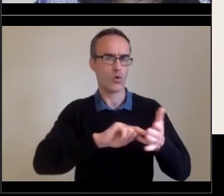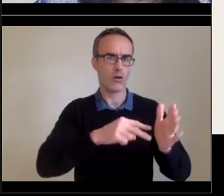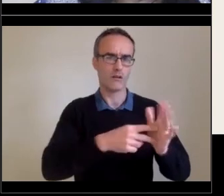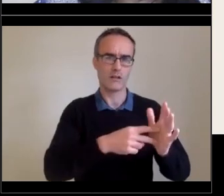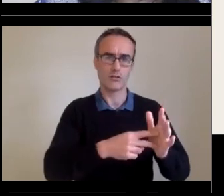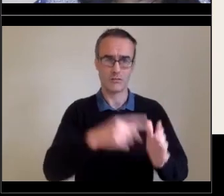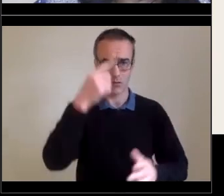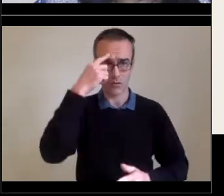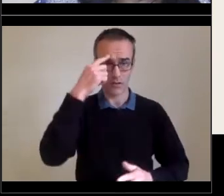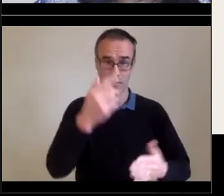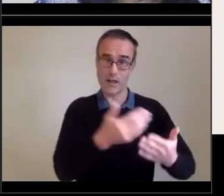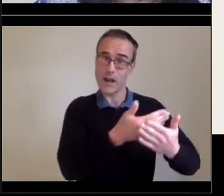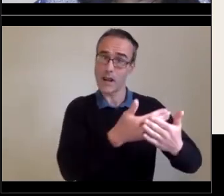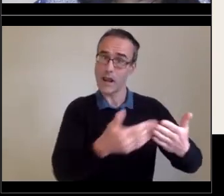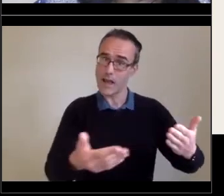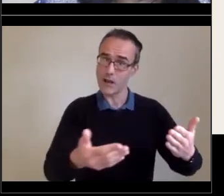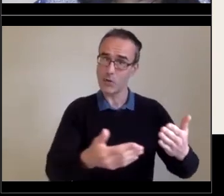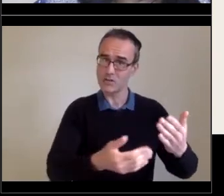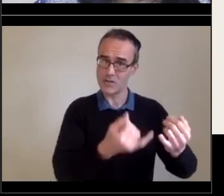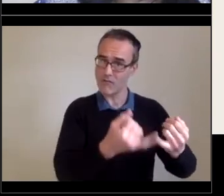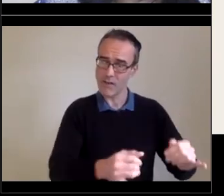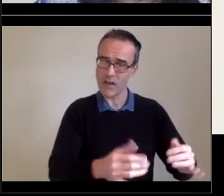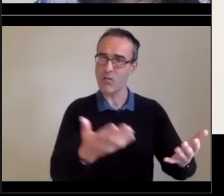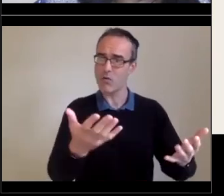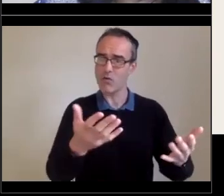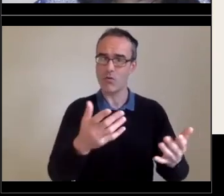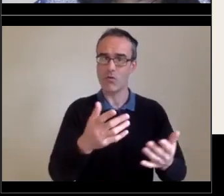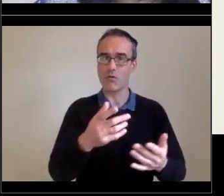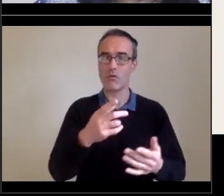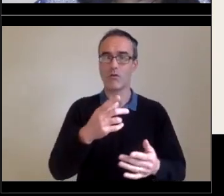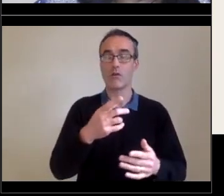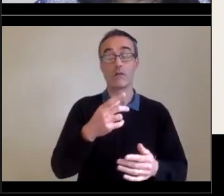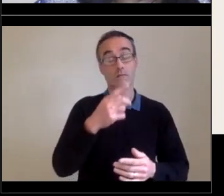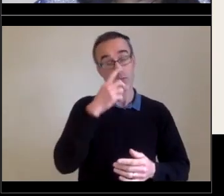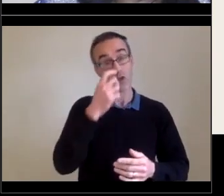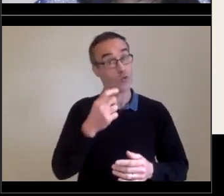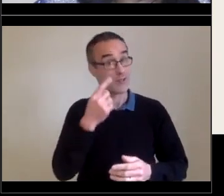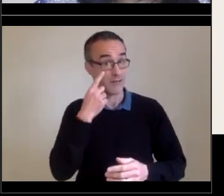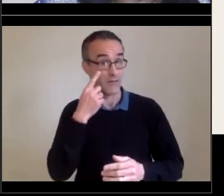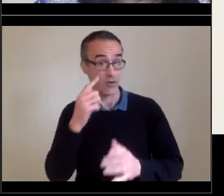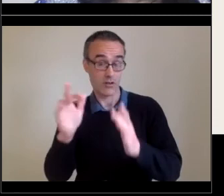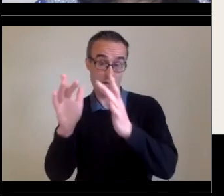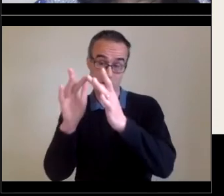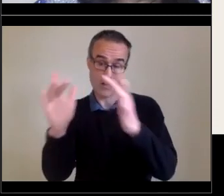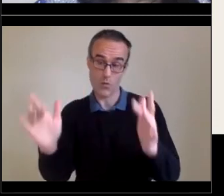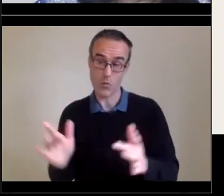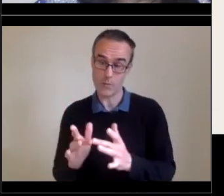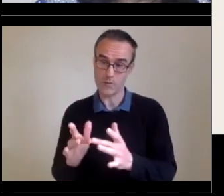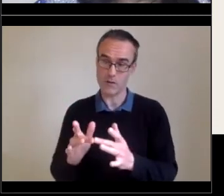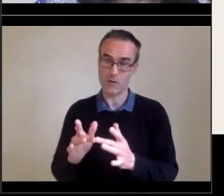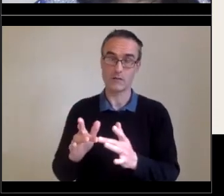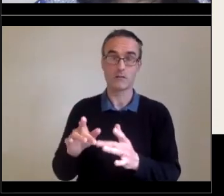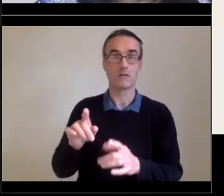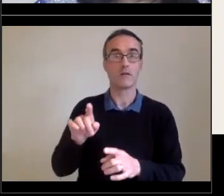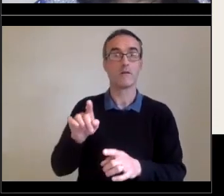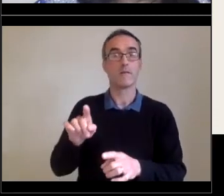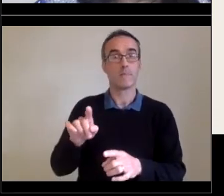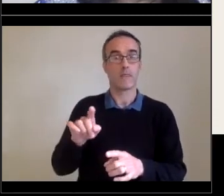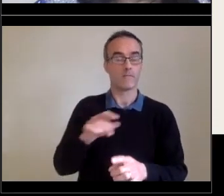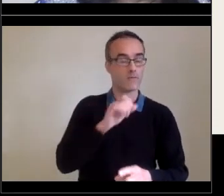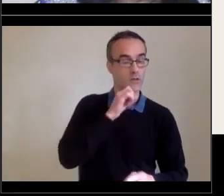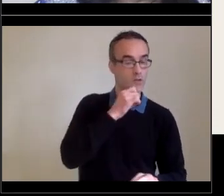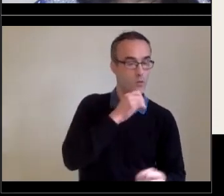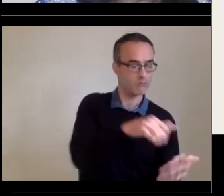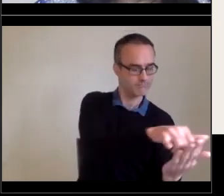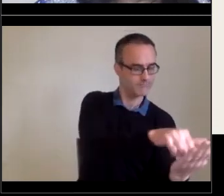some great tools online where you can actually just cut and paste the language and it will tell you how gendered that language is. So there's those sorts of things.